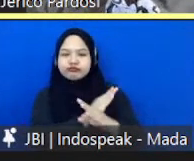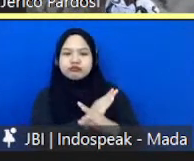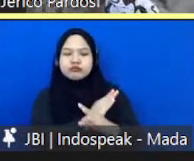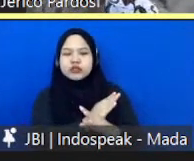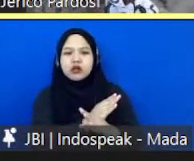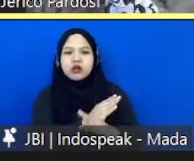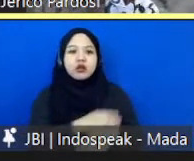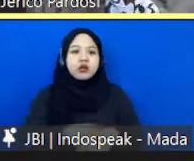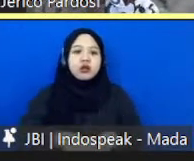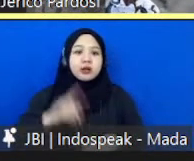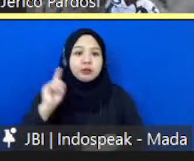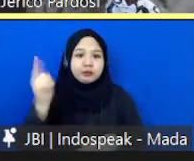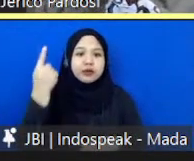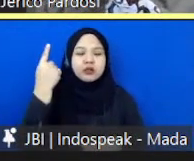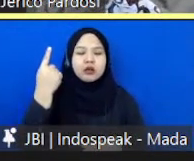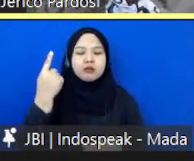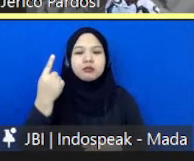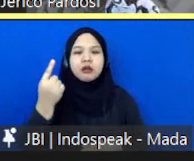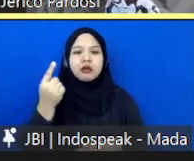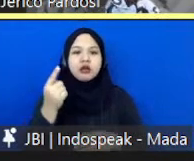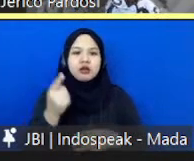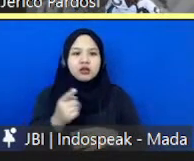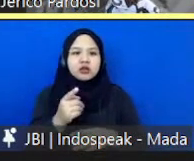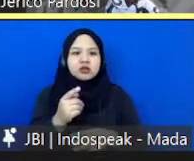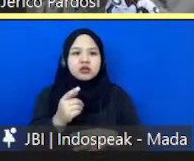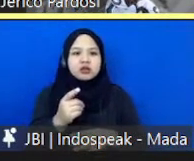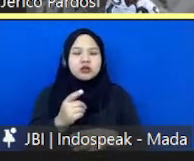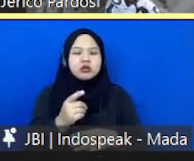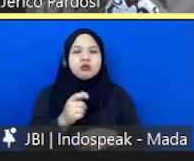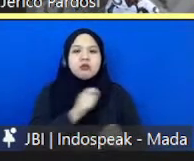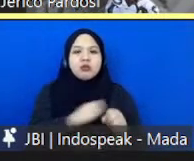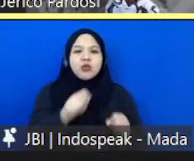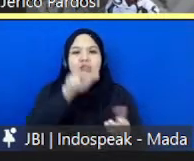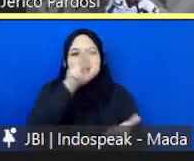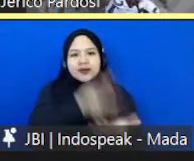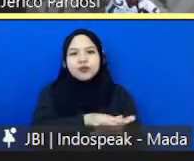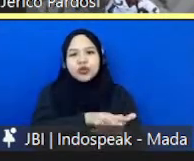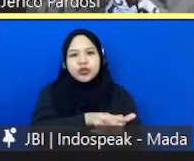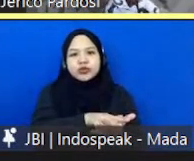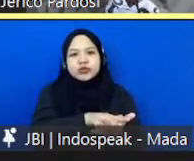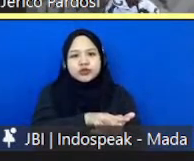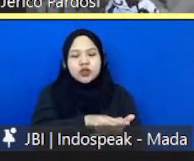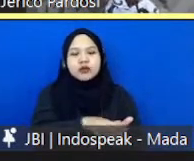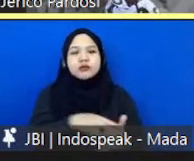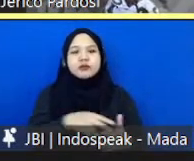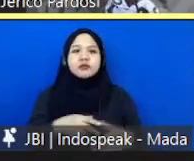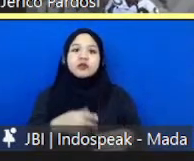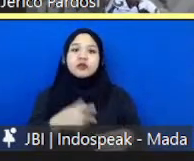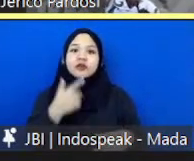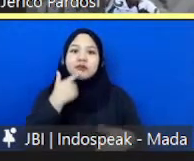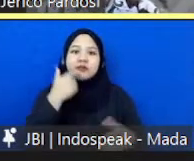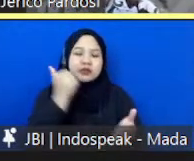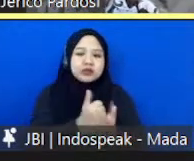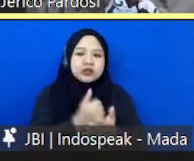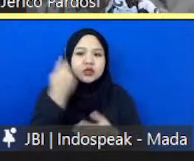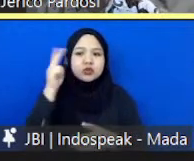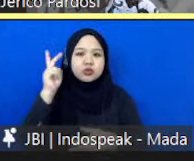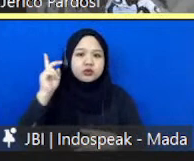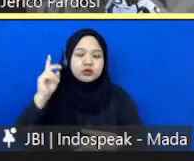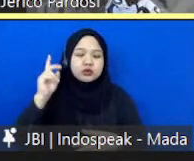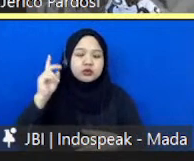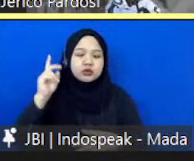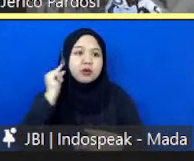influential factors, for example, the first delay is about decision making. I just want to highlight the importance of women's status in the